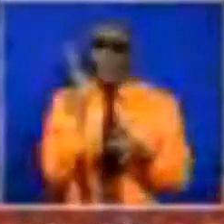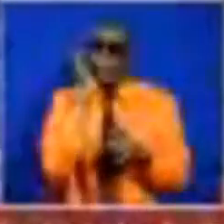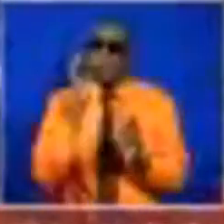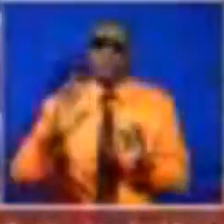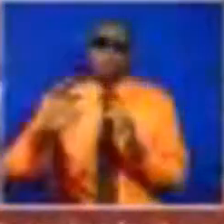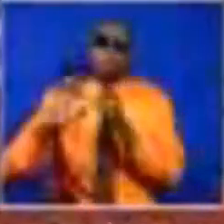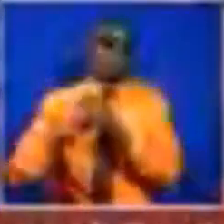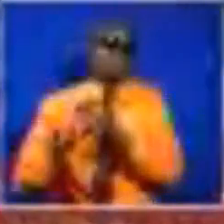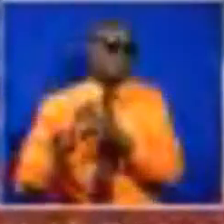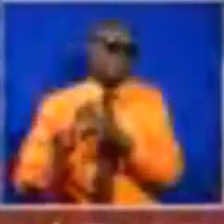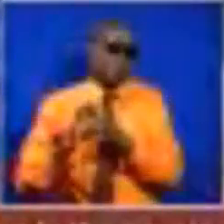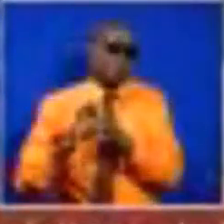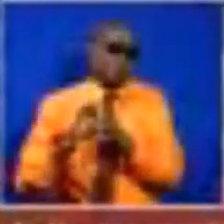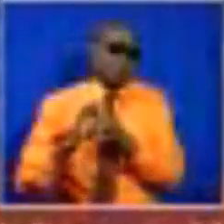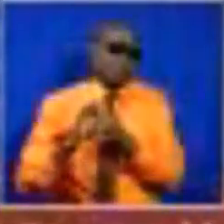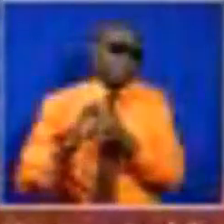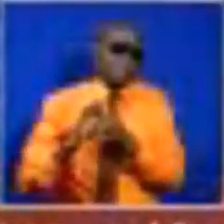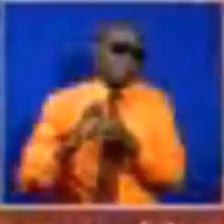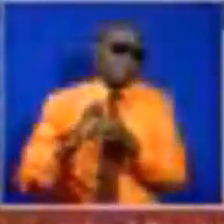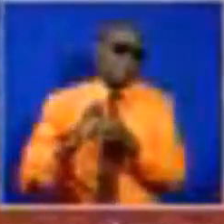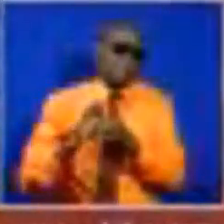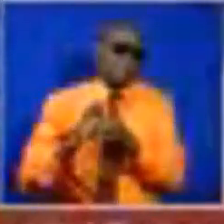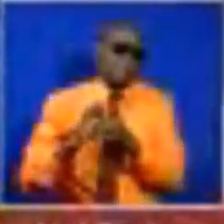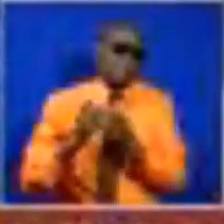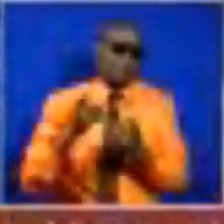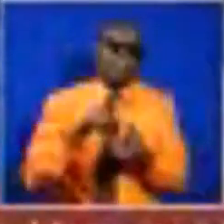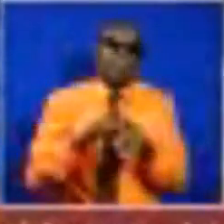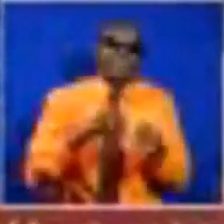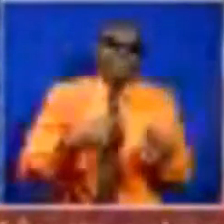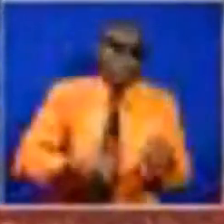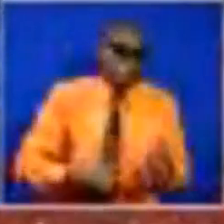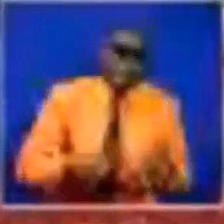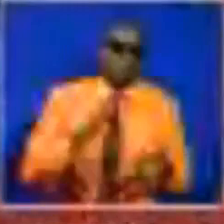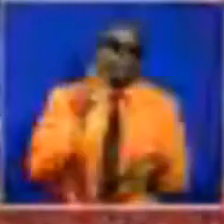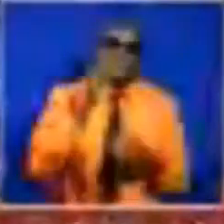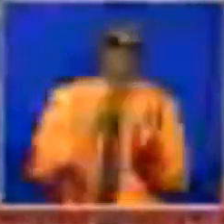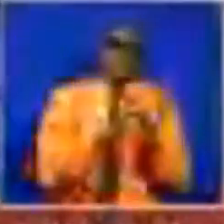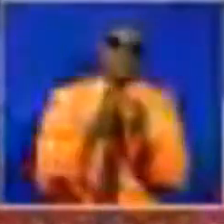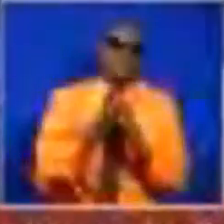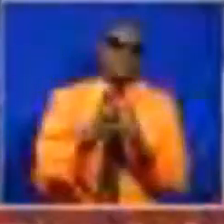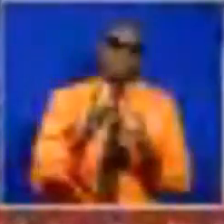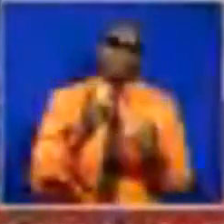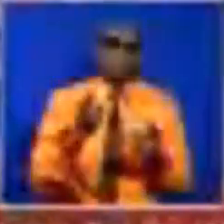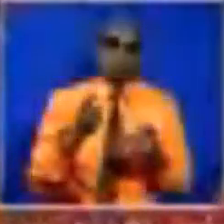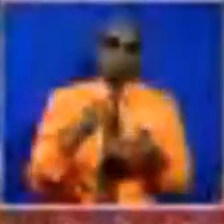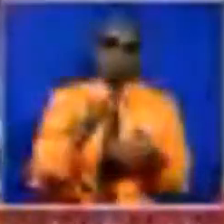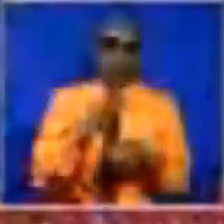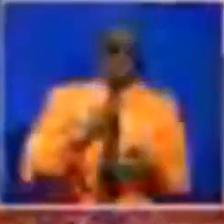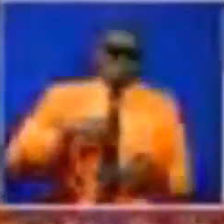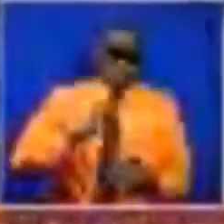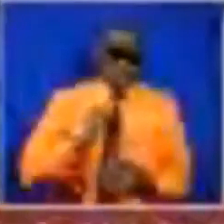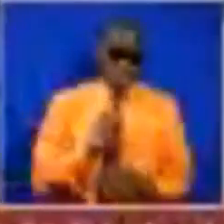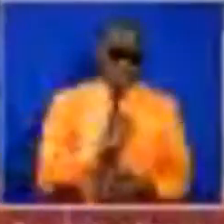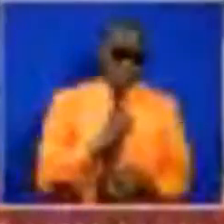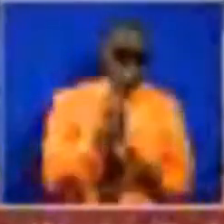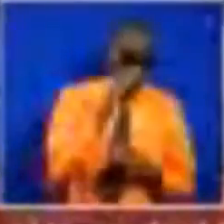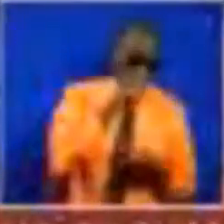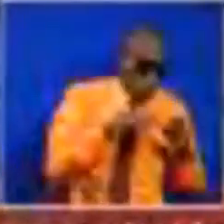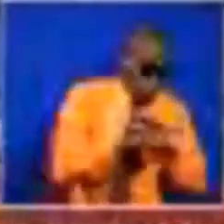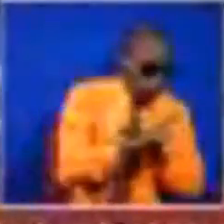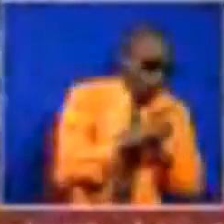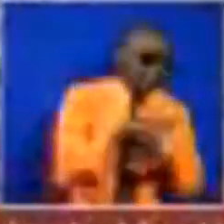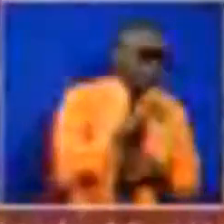Mackenzie, so they were preaching something similar like starvation to see Jesus. So when we went, we saw the